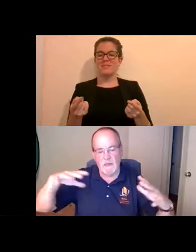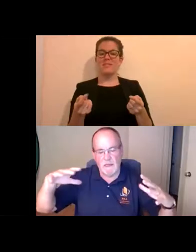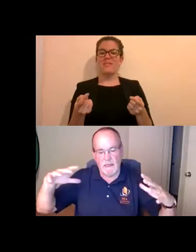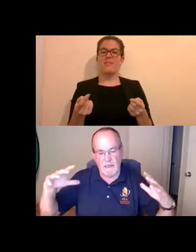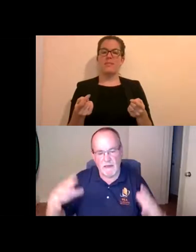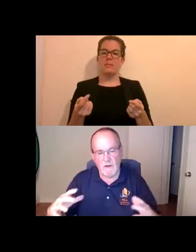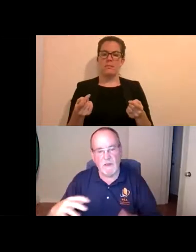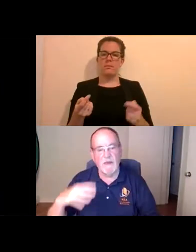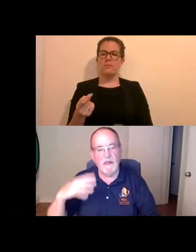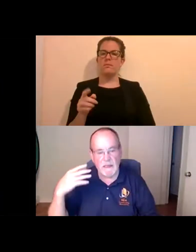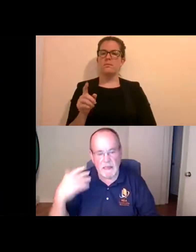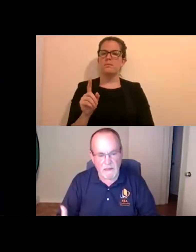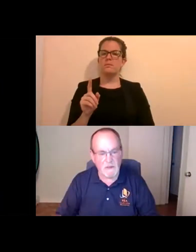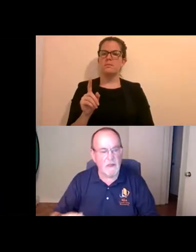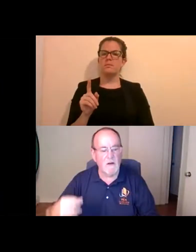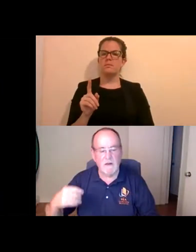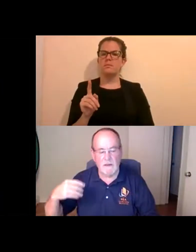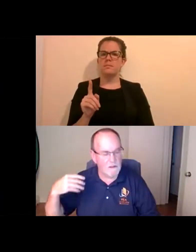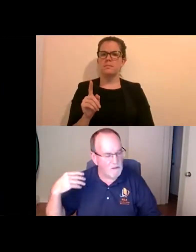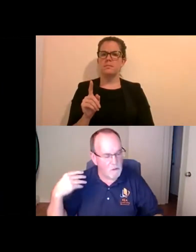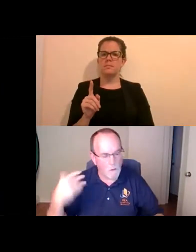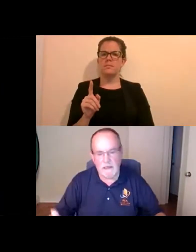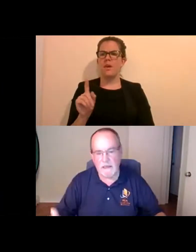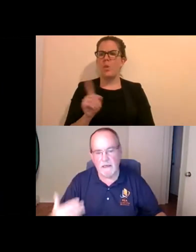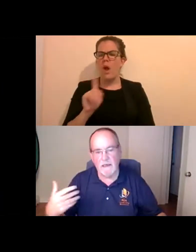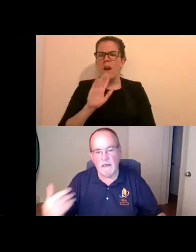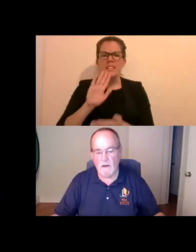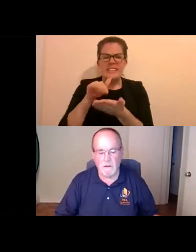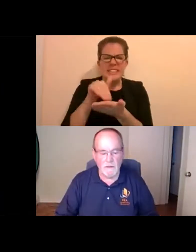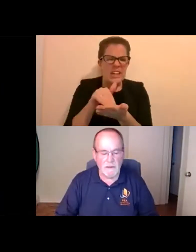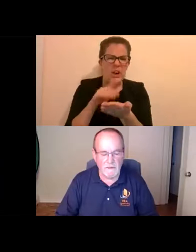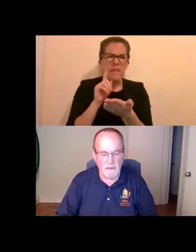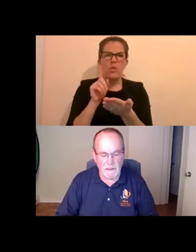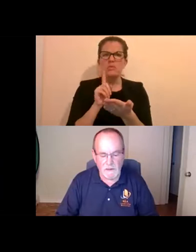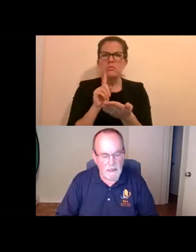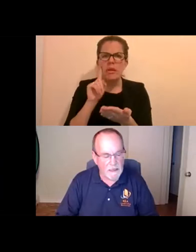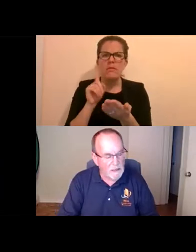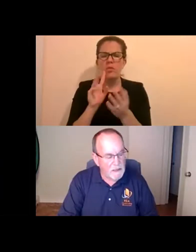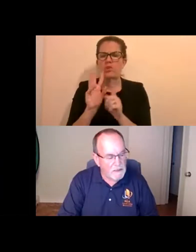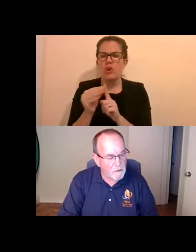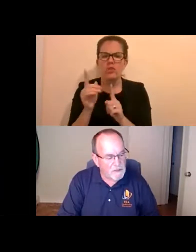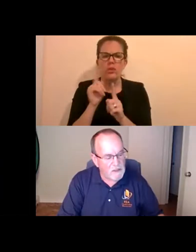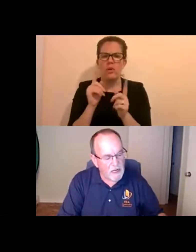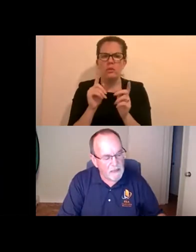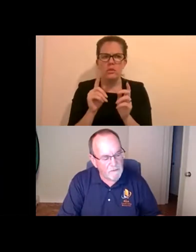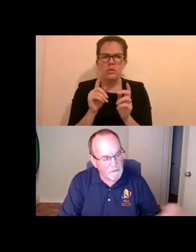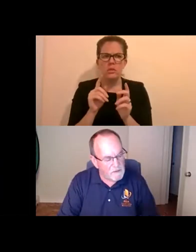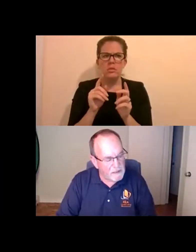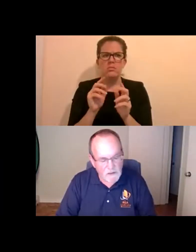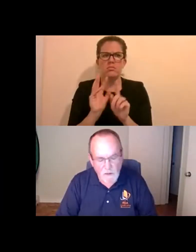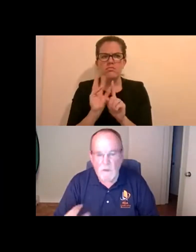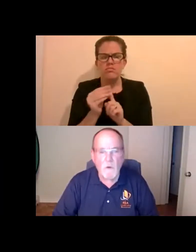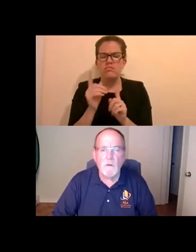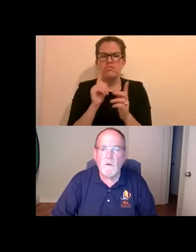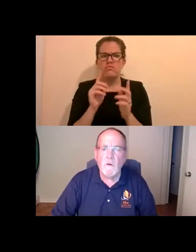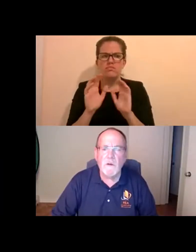deafness and deaf community and ASL and storytelling and all the different things. So it was a ton of changes.